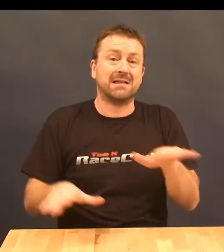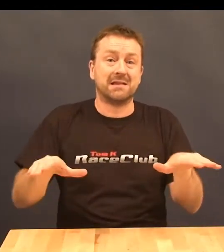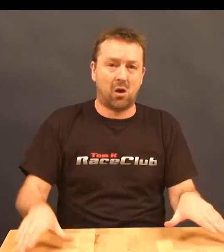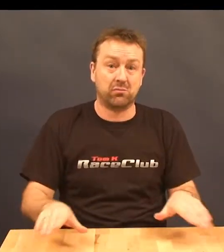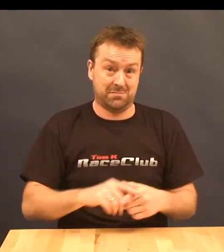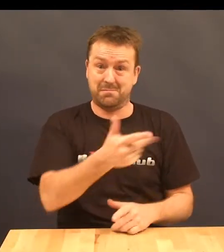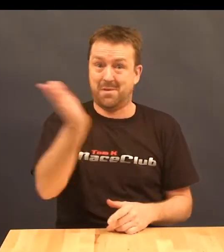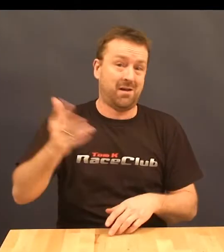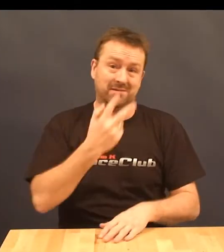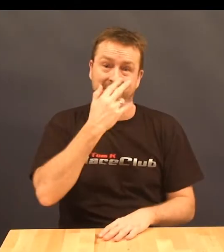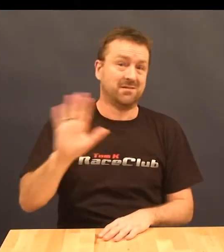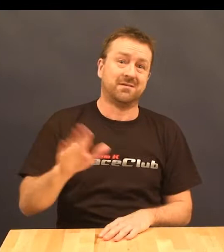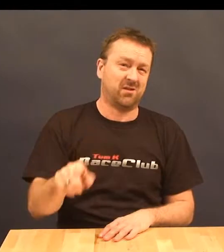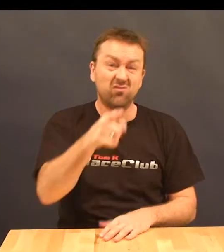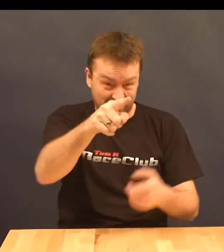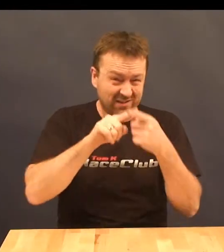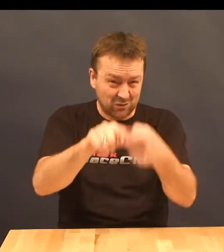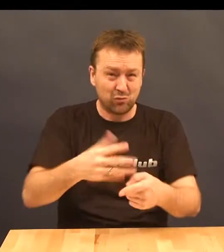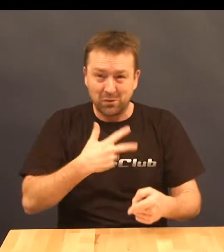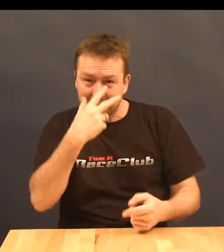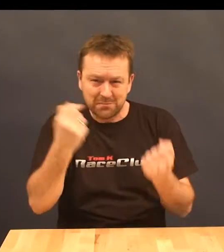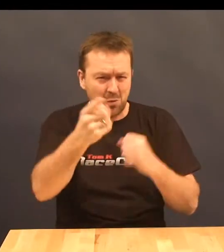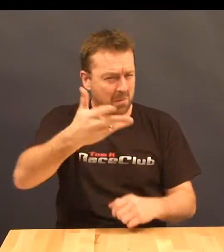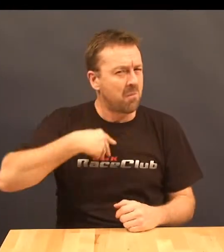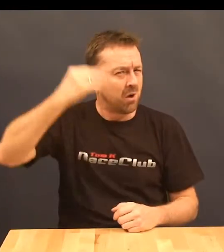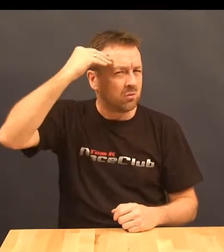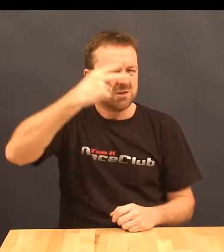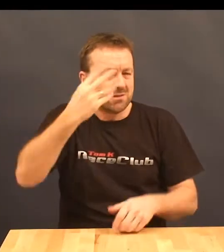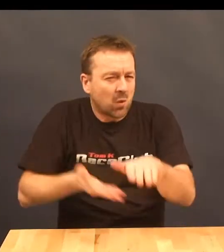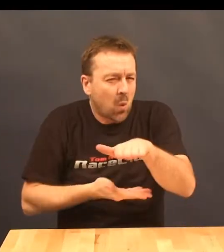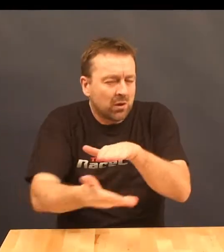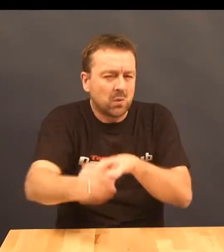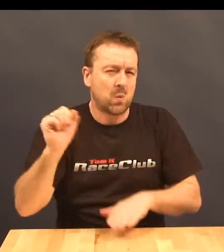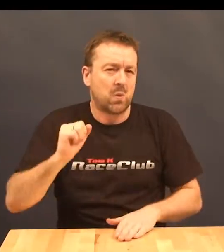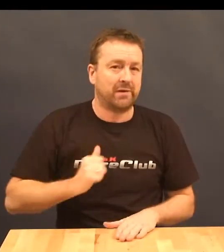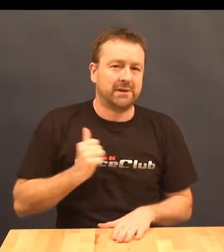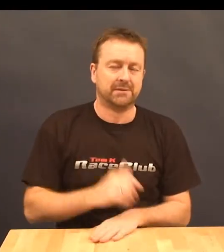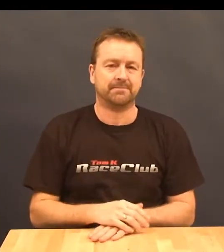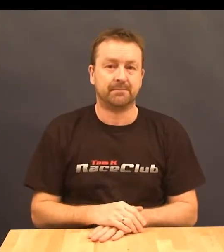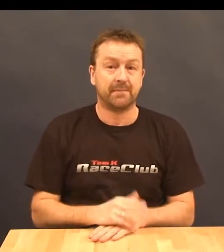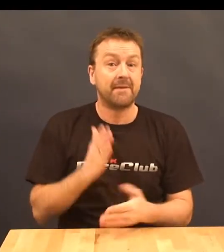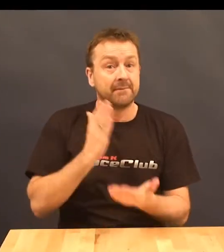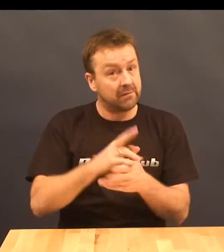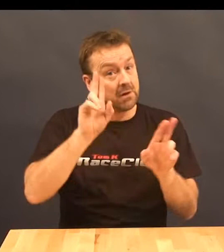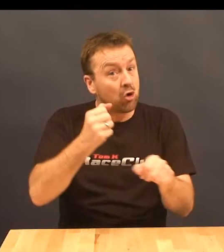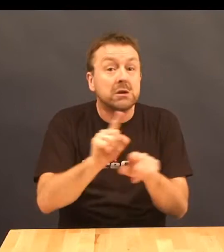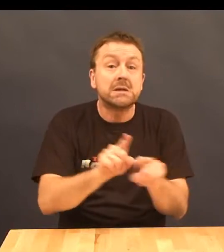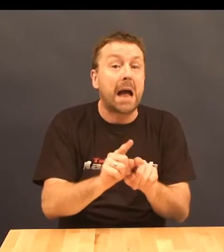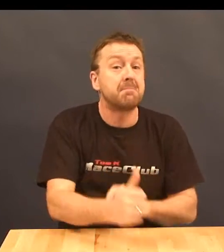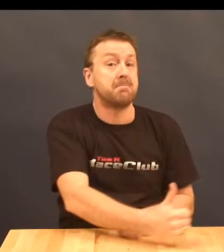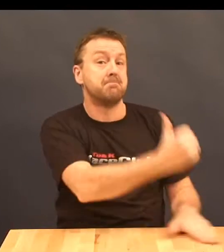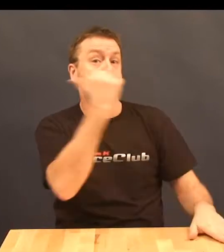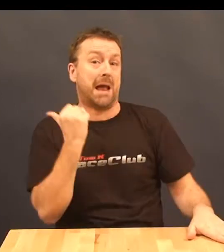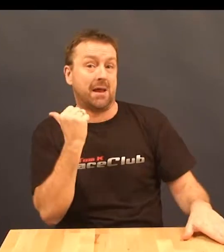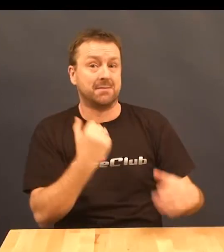get to see it. So next time you're looking at these cars, remember how important the underside is. We can even do similar things at the back of the